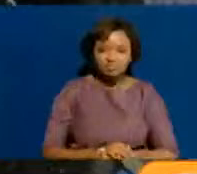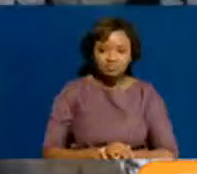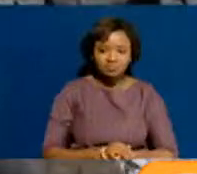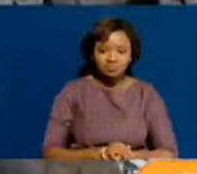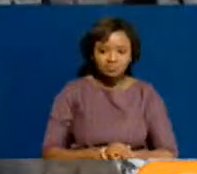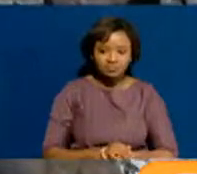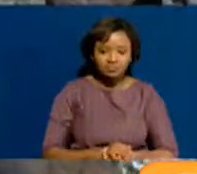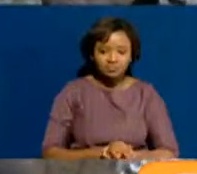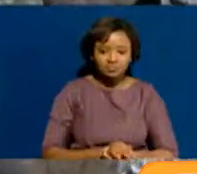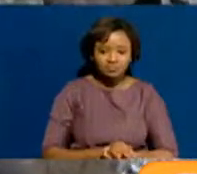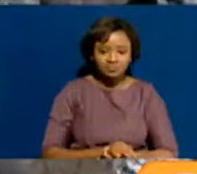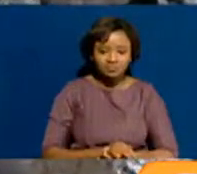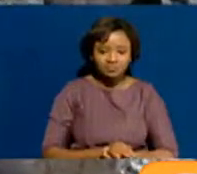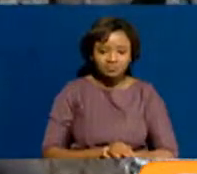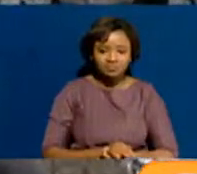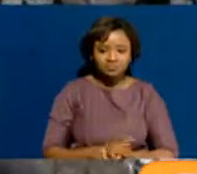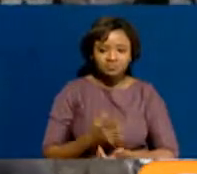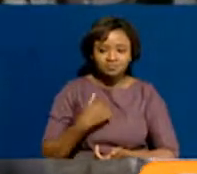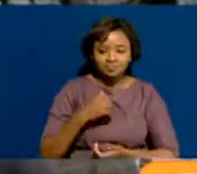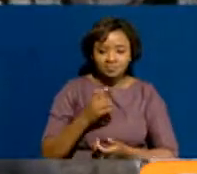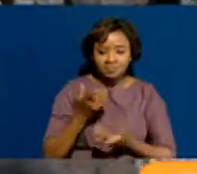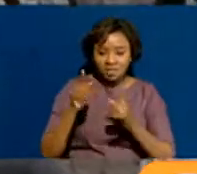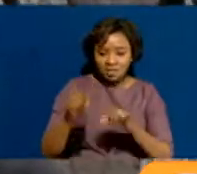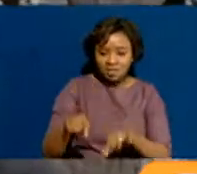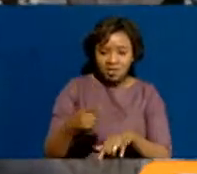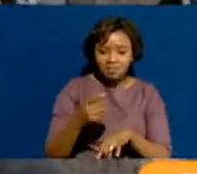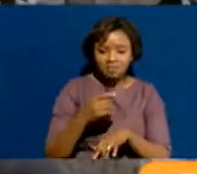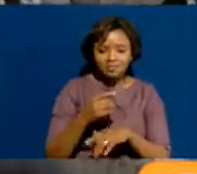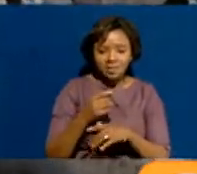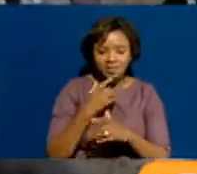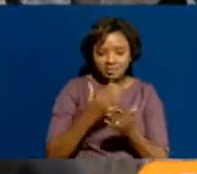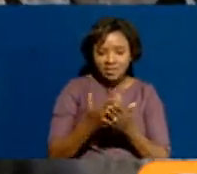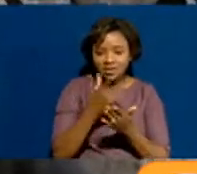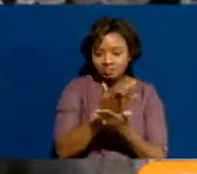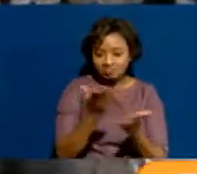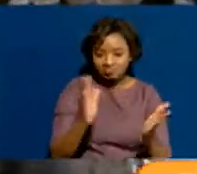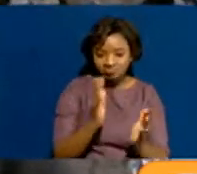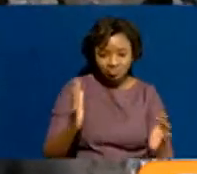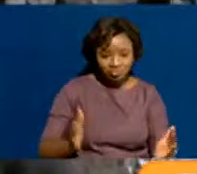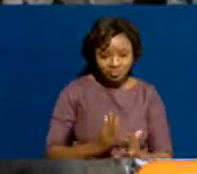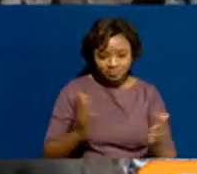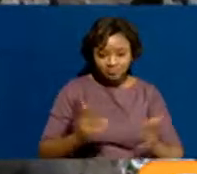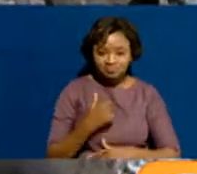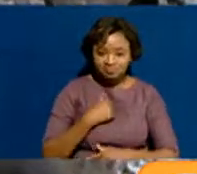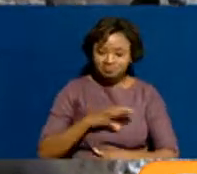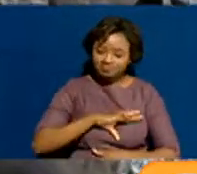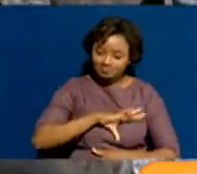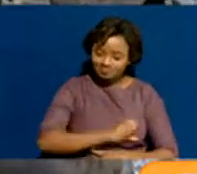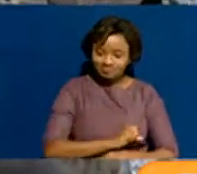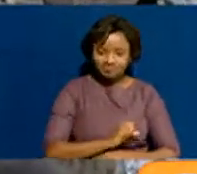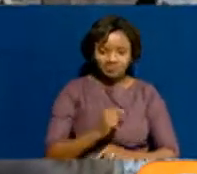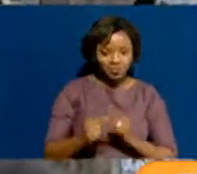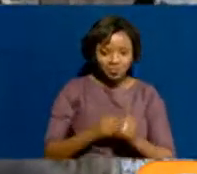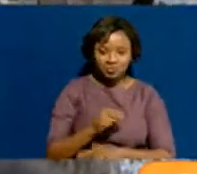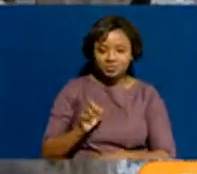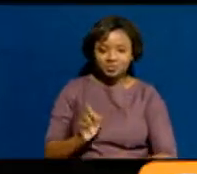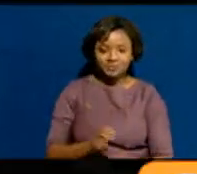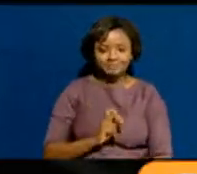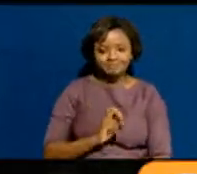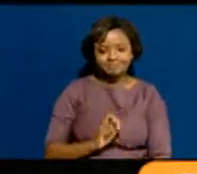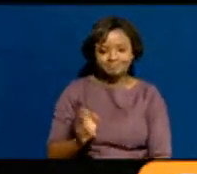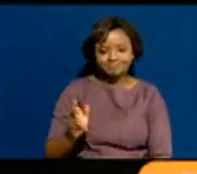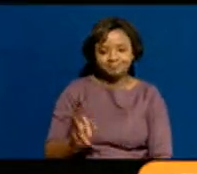Faso. I thank you girls because you are giving me hope, you are encouraging me to go to the last